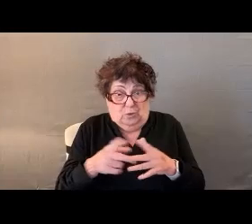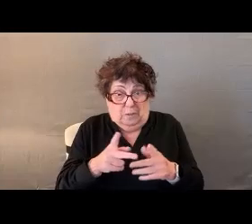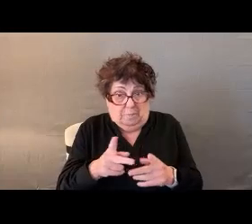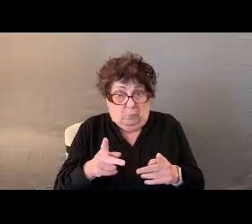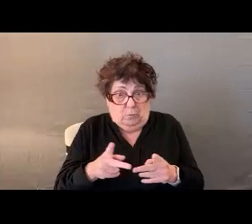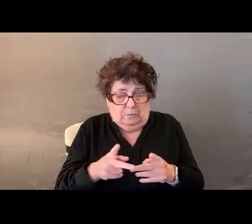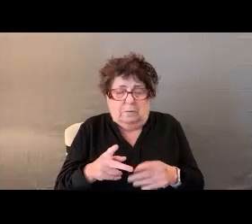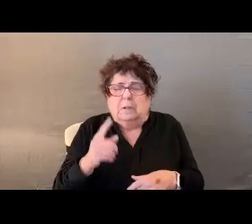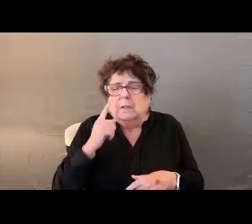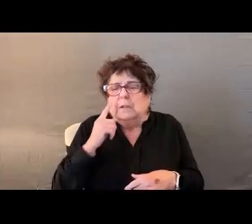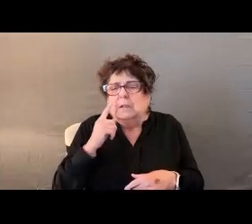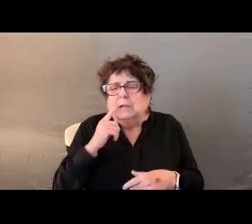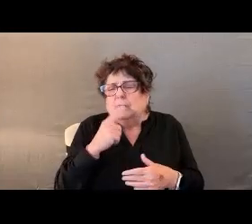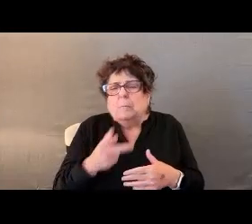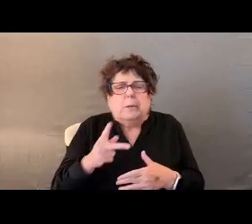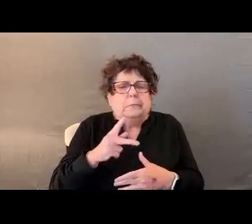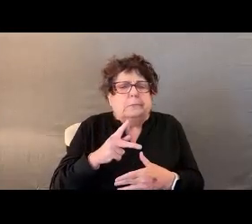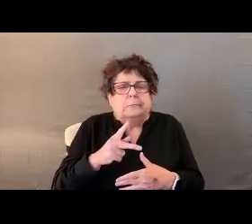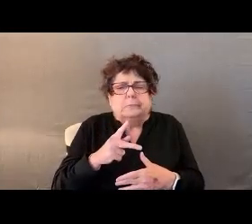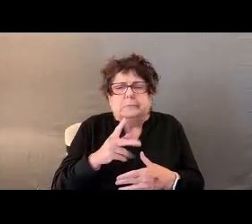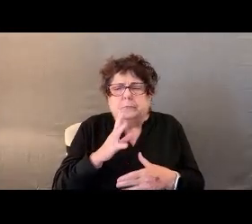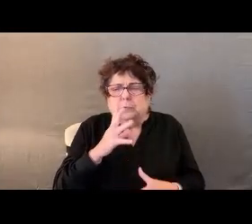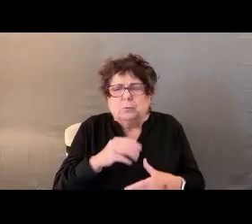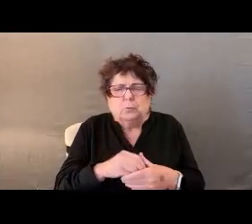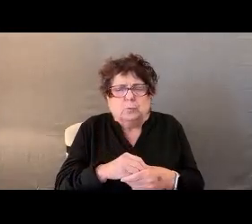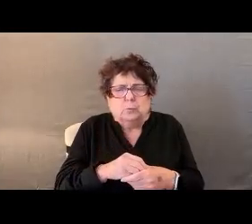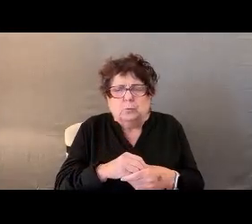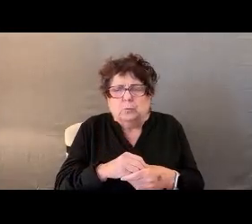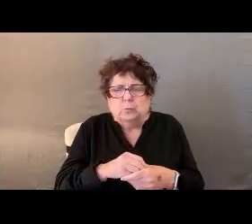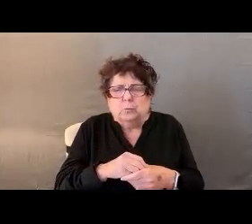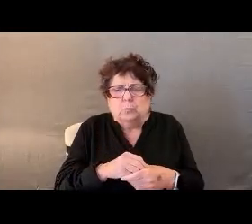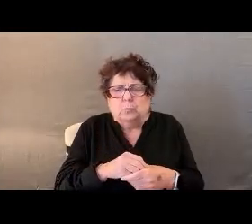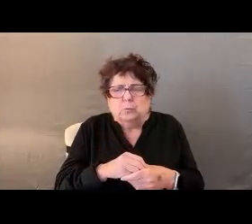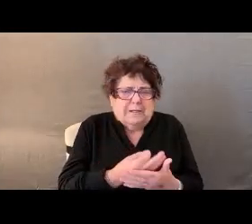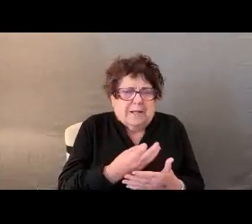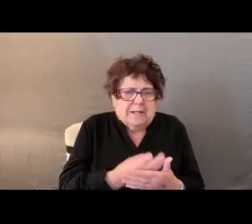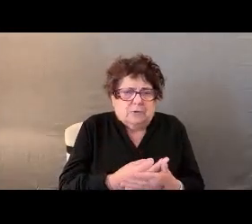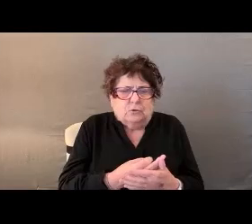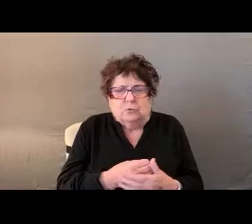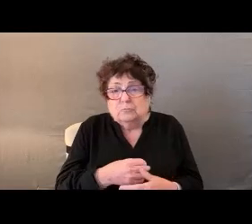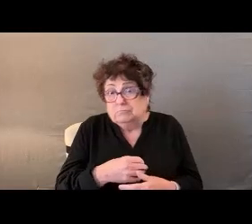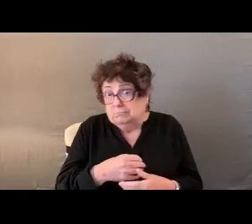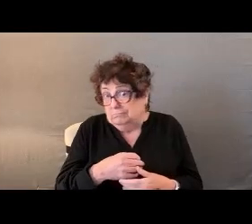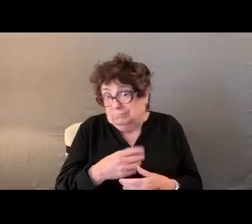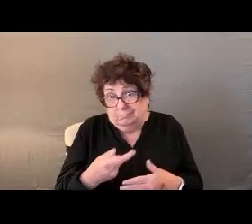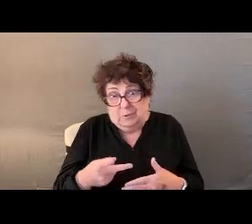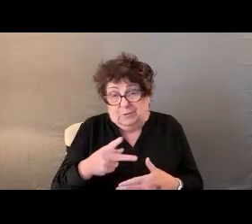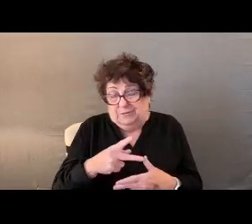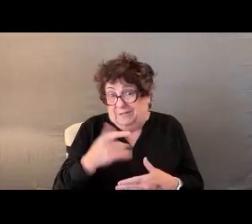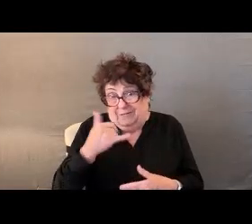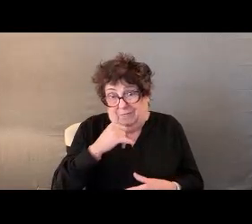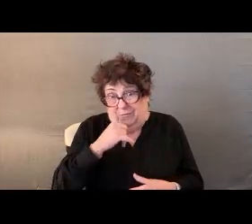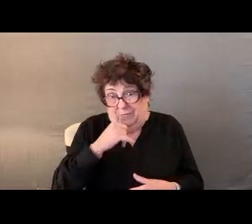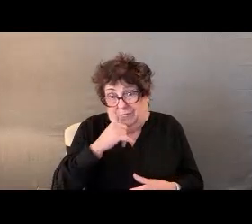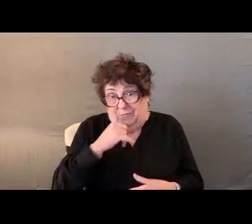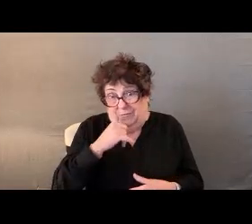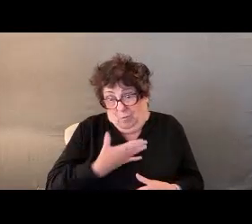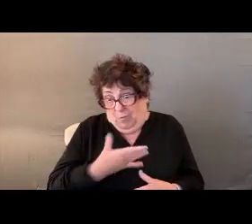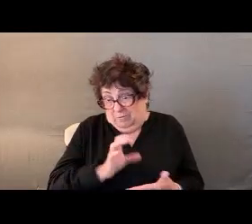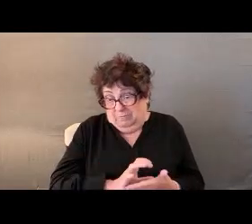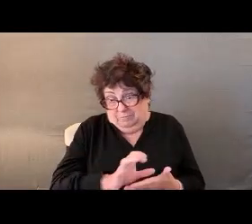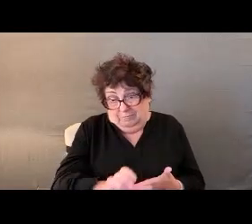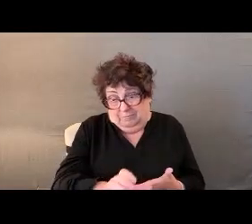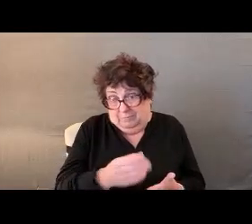of priorities, that includes financial priorities, fiscal priorities. So if we're not willing to put any money behind something, it's important to know that to begin